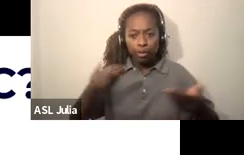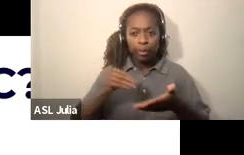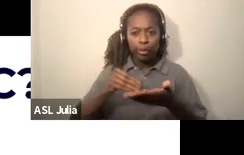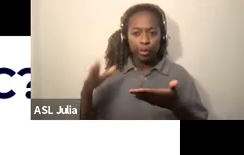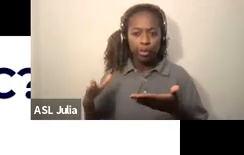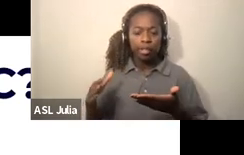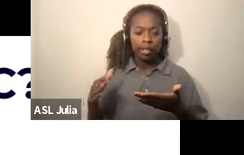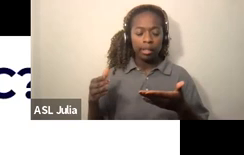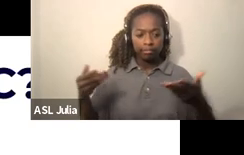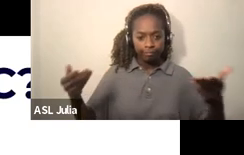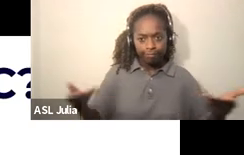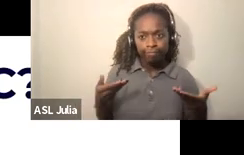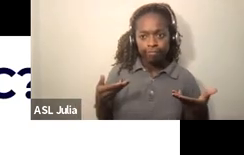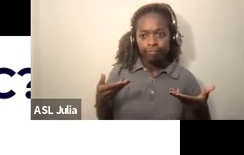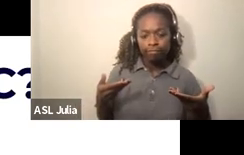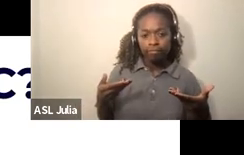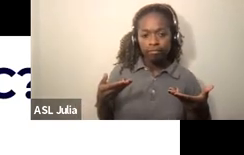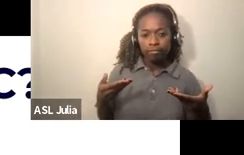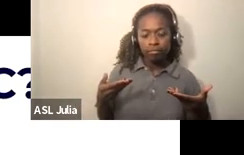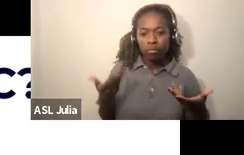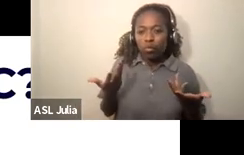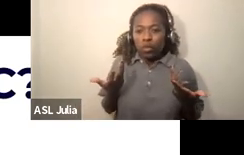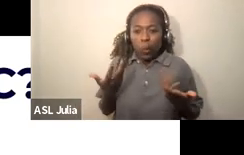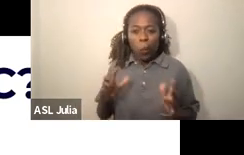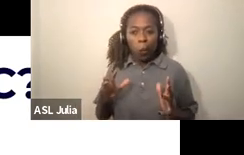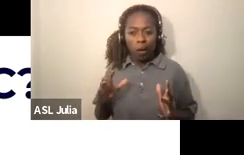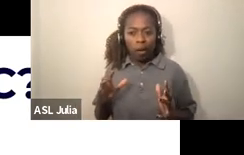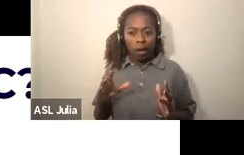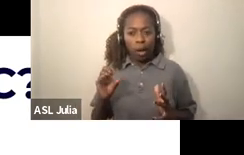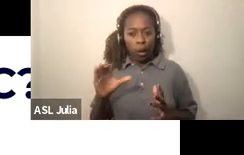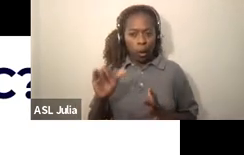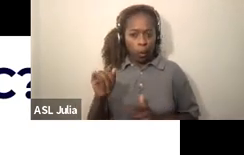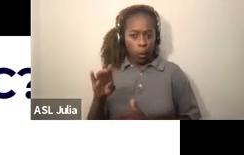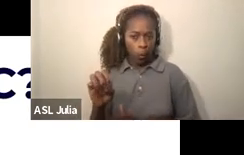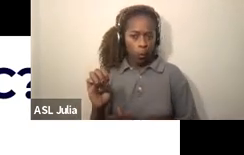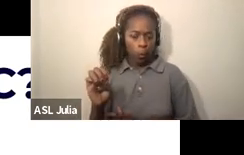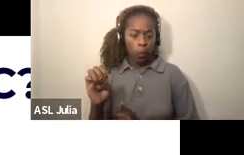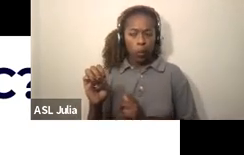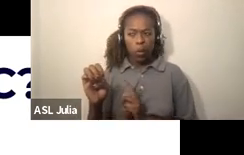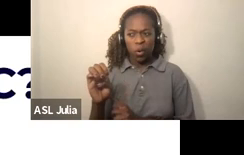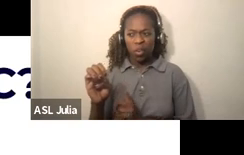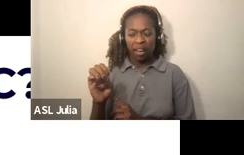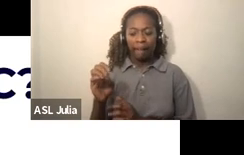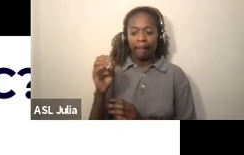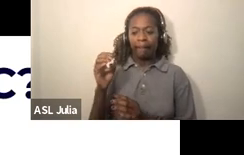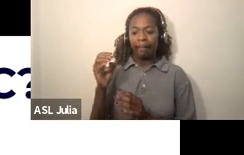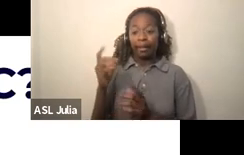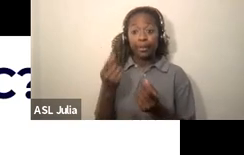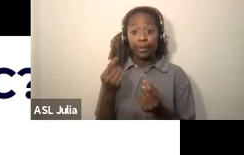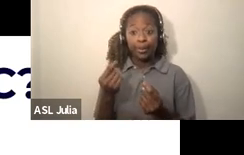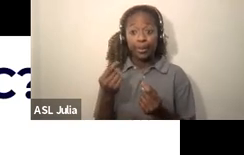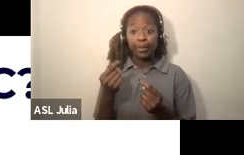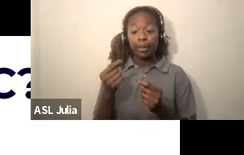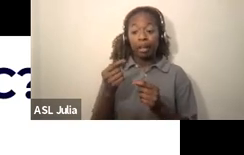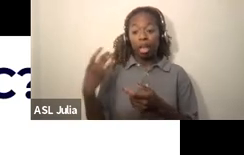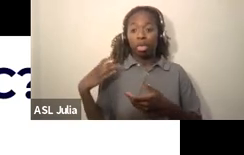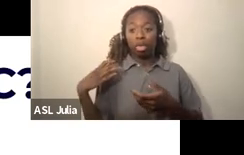make sure that we're not you know revising a code where it's about um fixing students or making students do